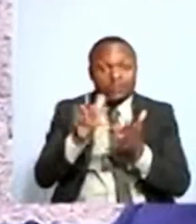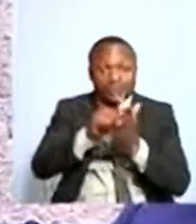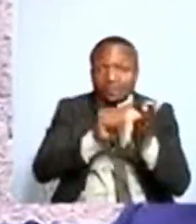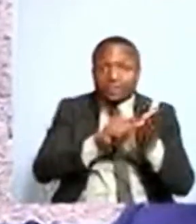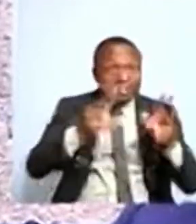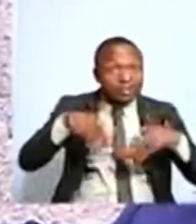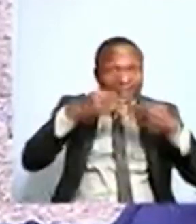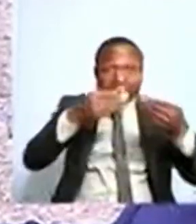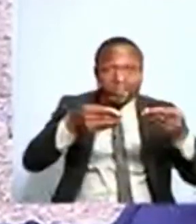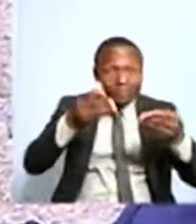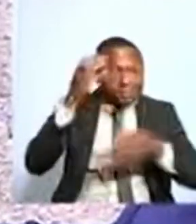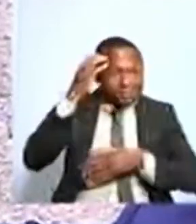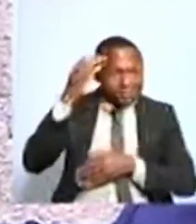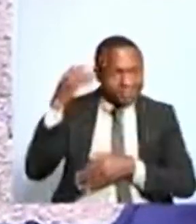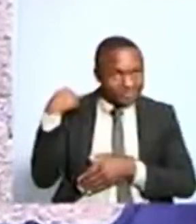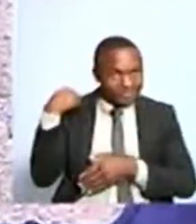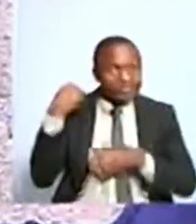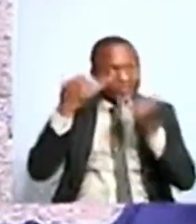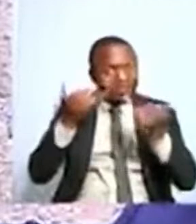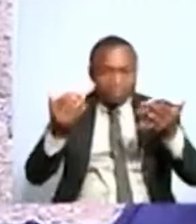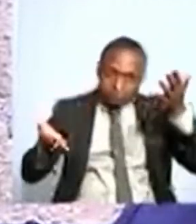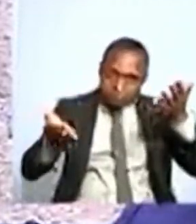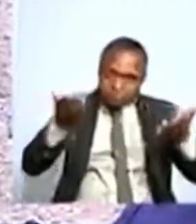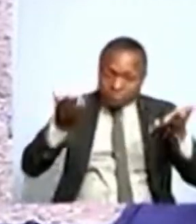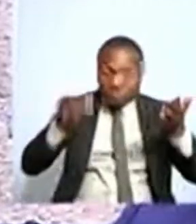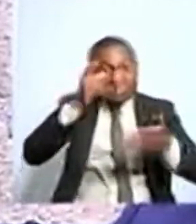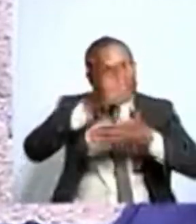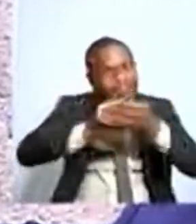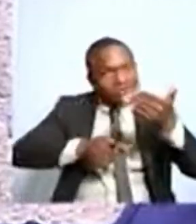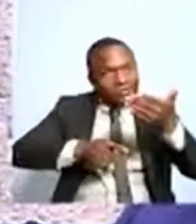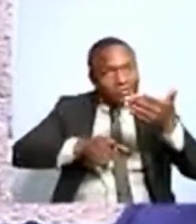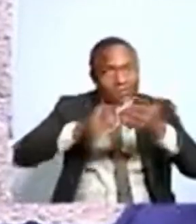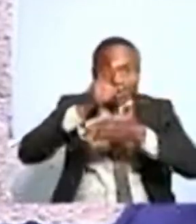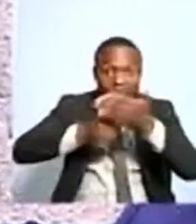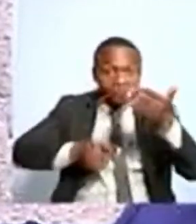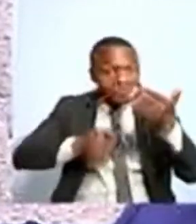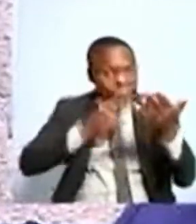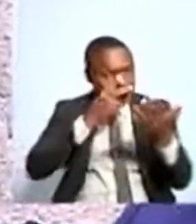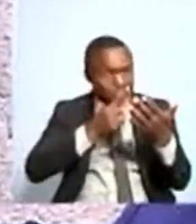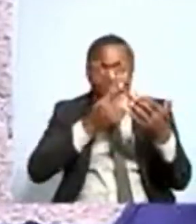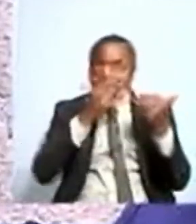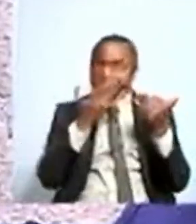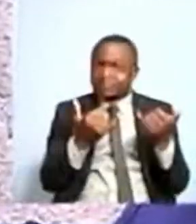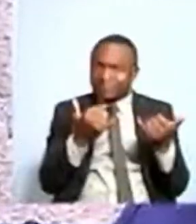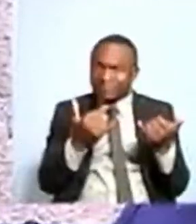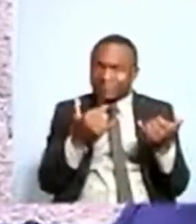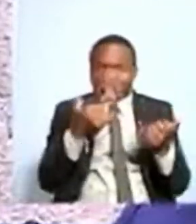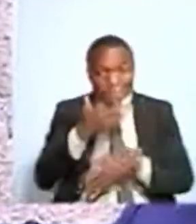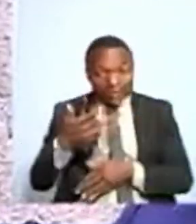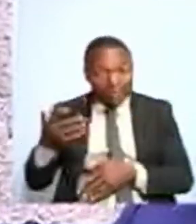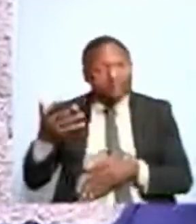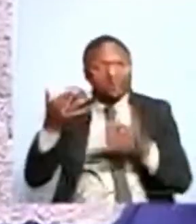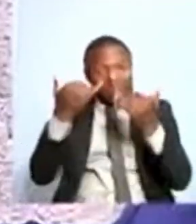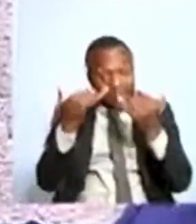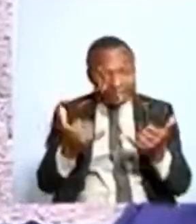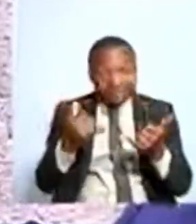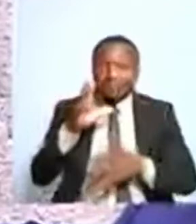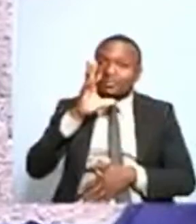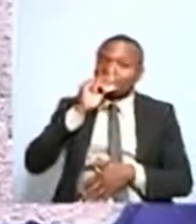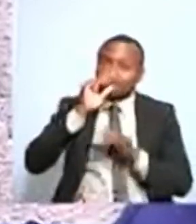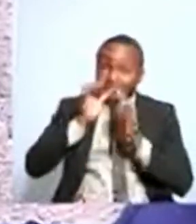for an office? Now, let's compare that with what it looks like right now. As things stand right now, Mr.